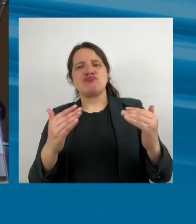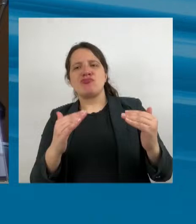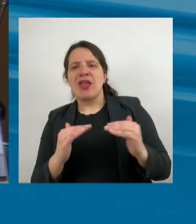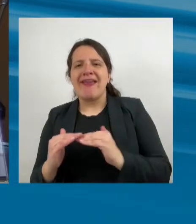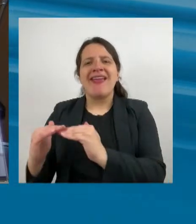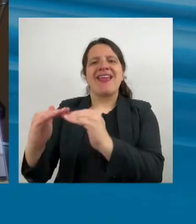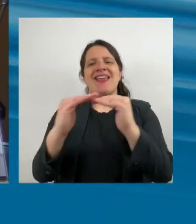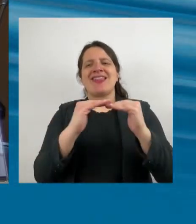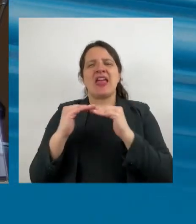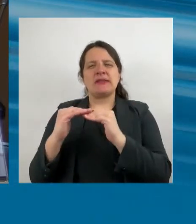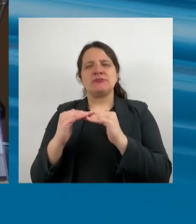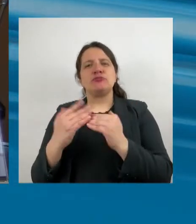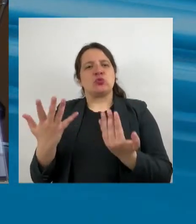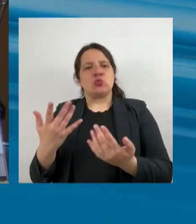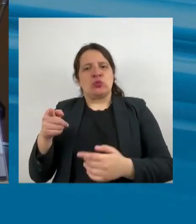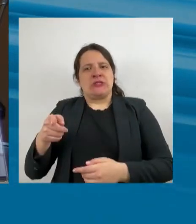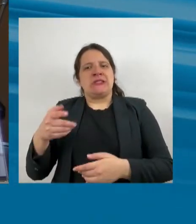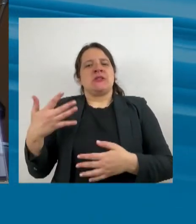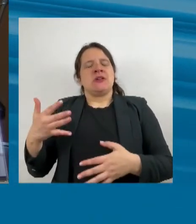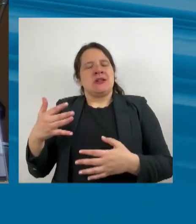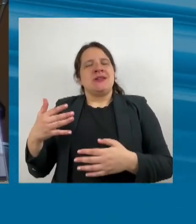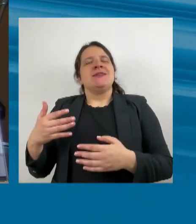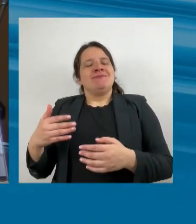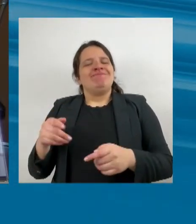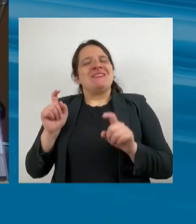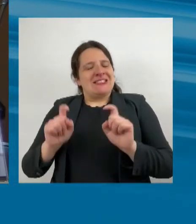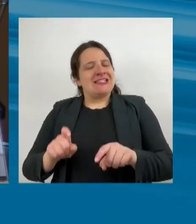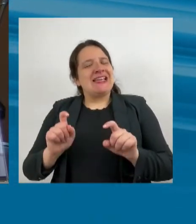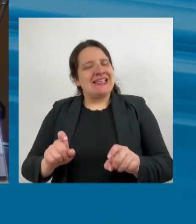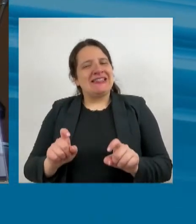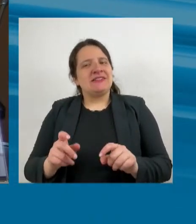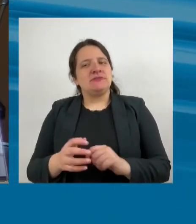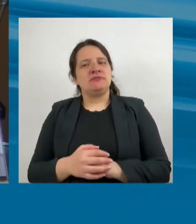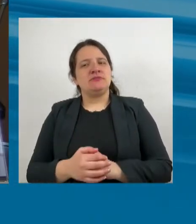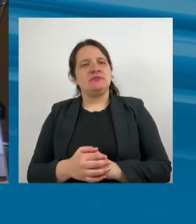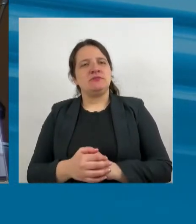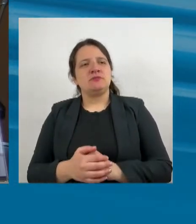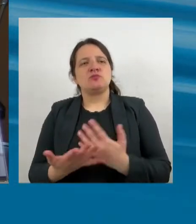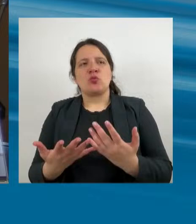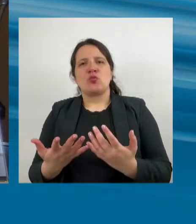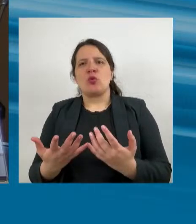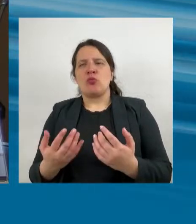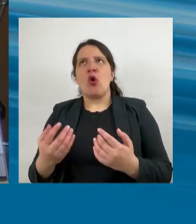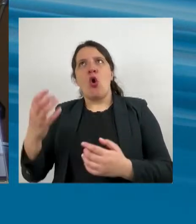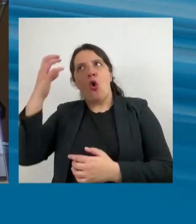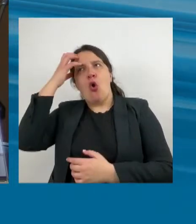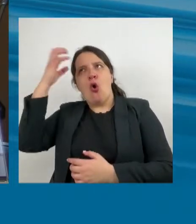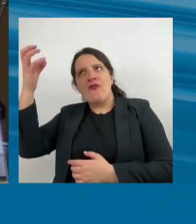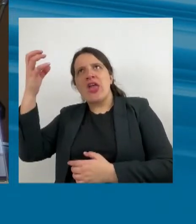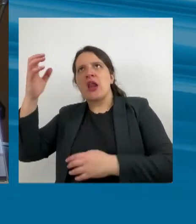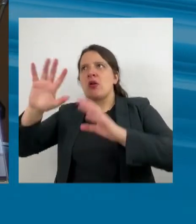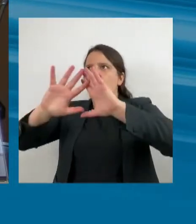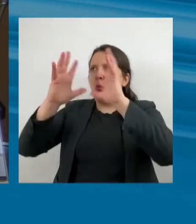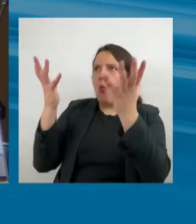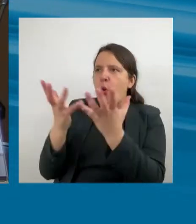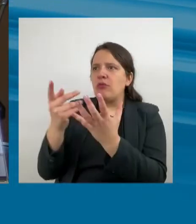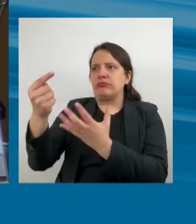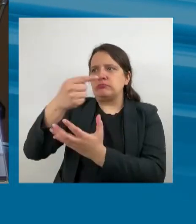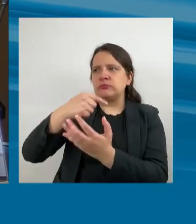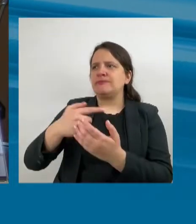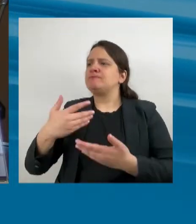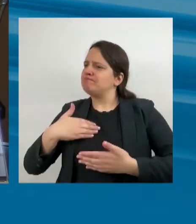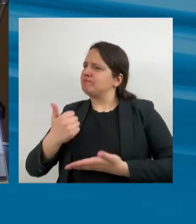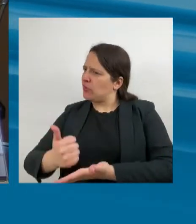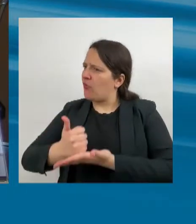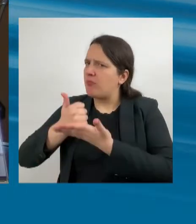in national and international governance. Tax revenue is a cornerstone of every country's